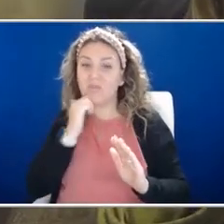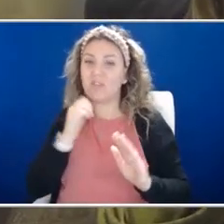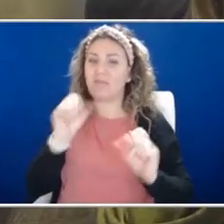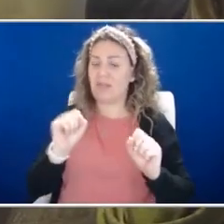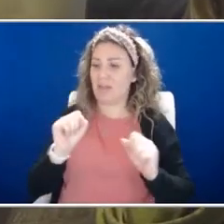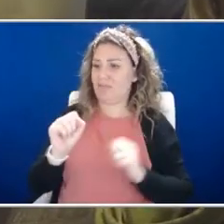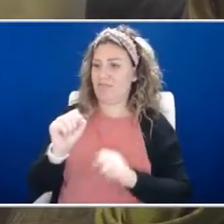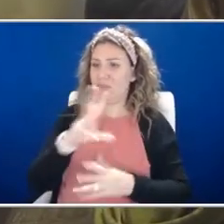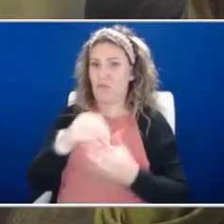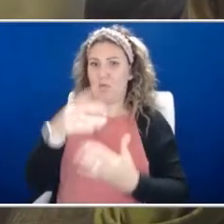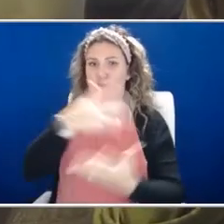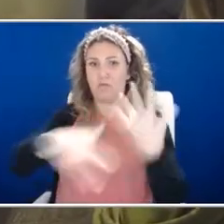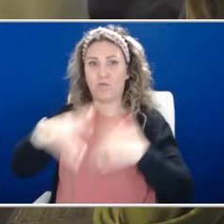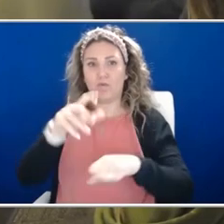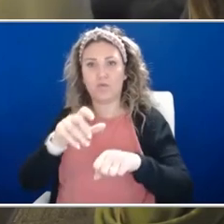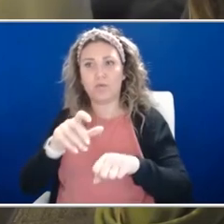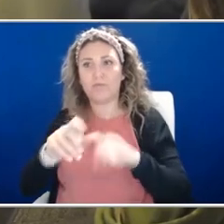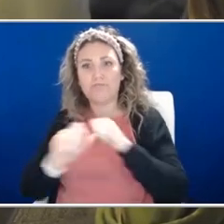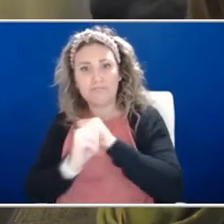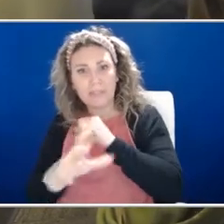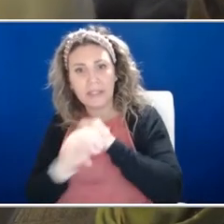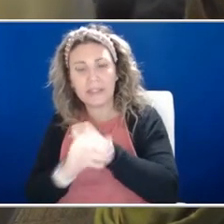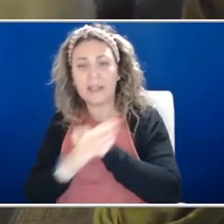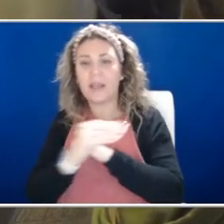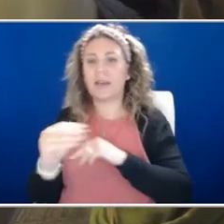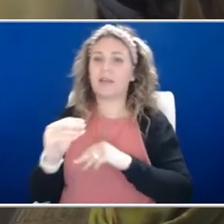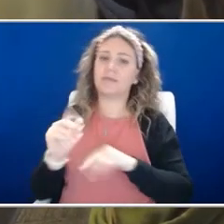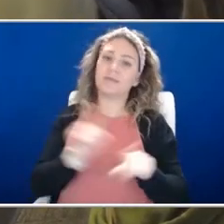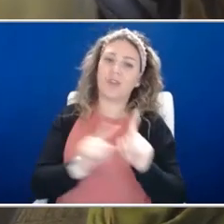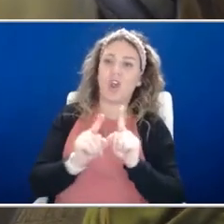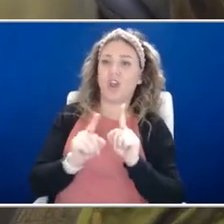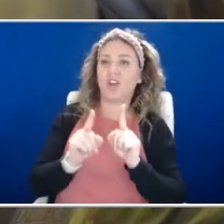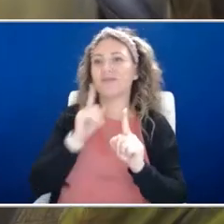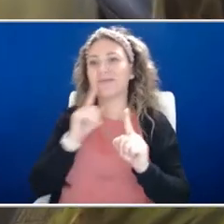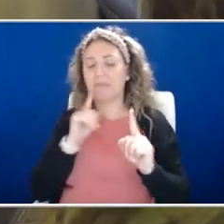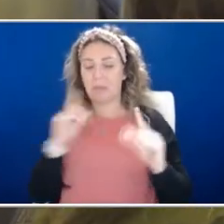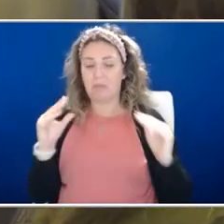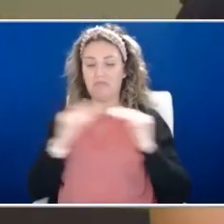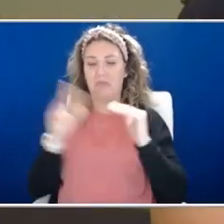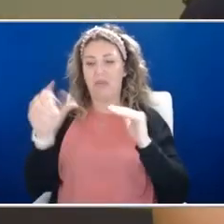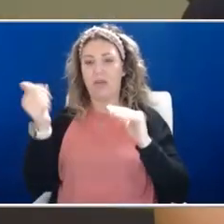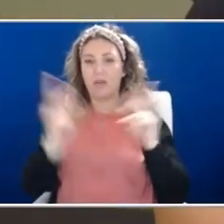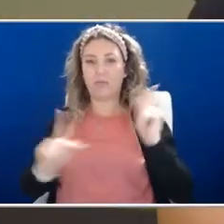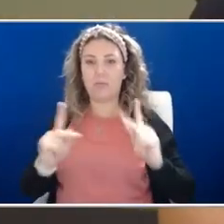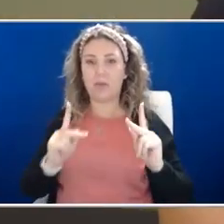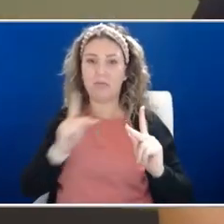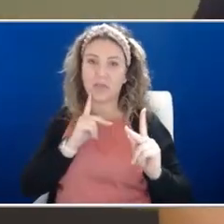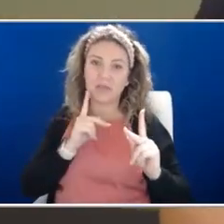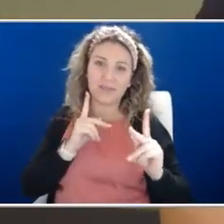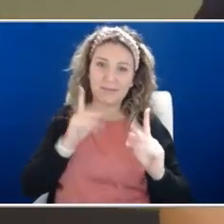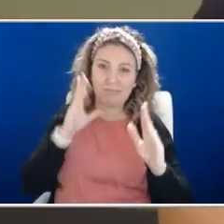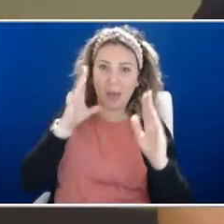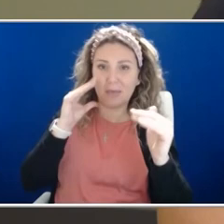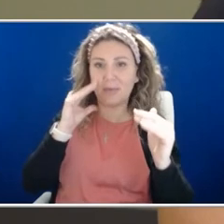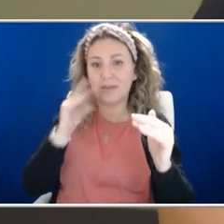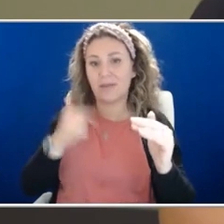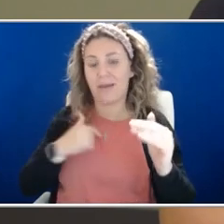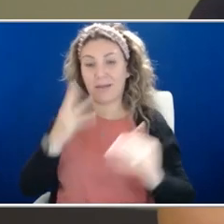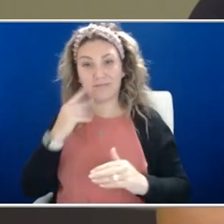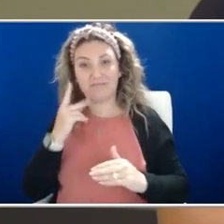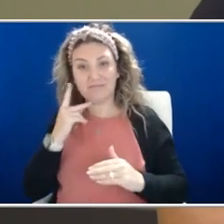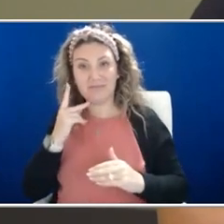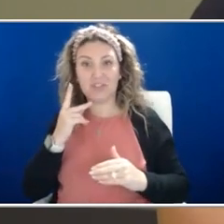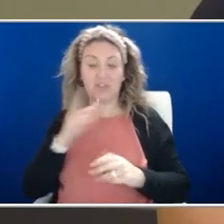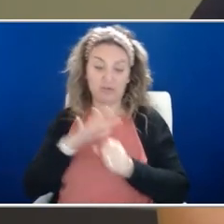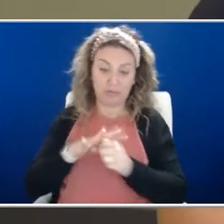is a huge one. And also simply trying to live up to other people's expectations. I know I experience stress with classes and